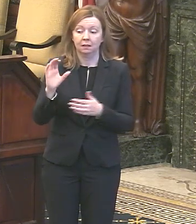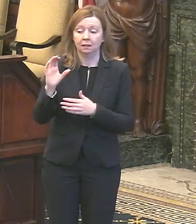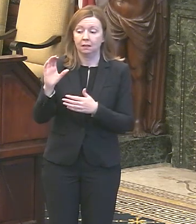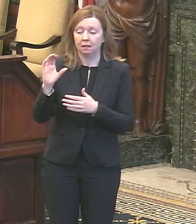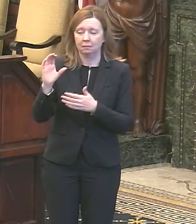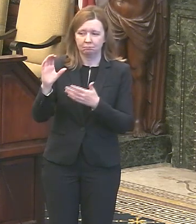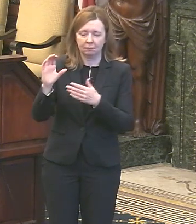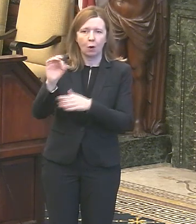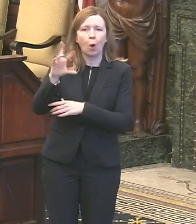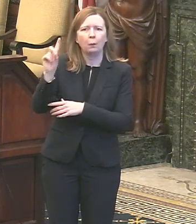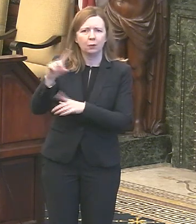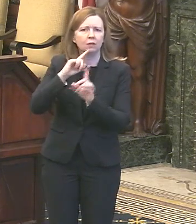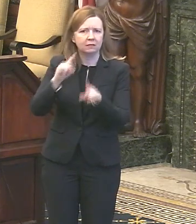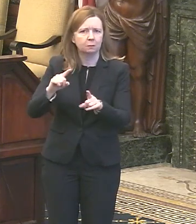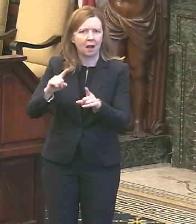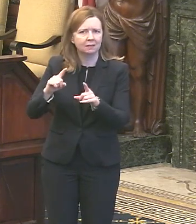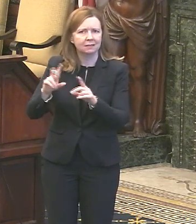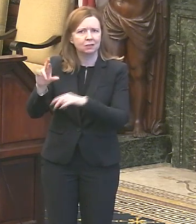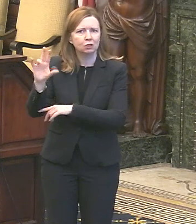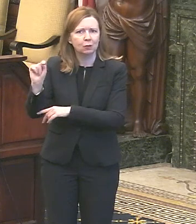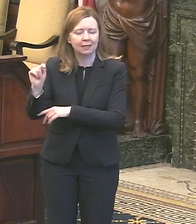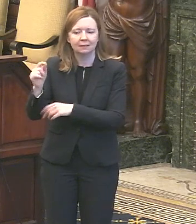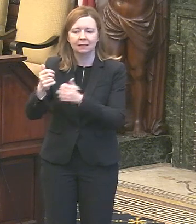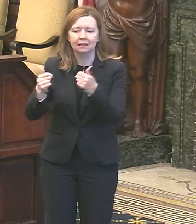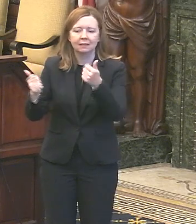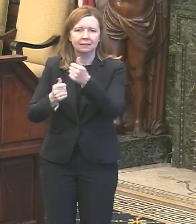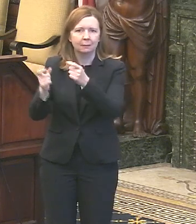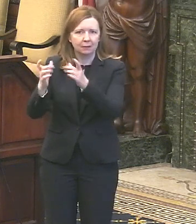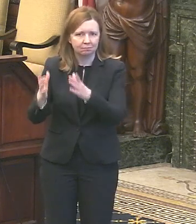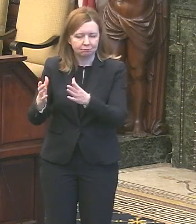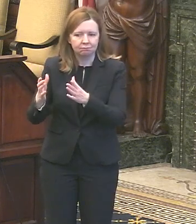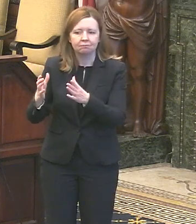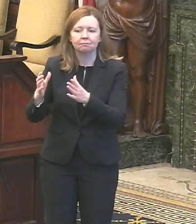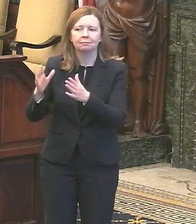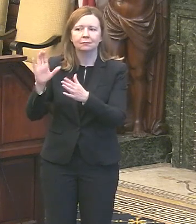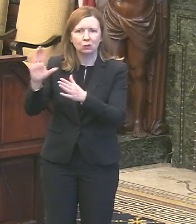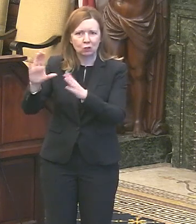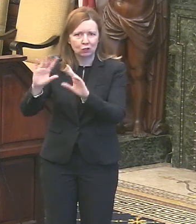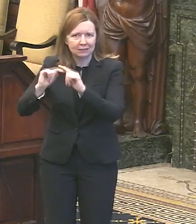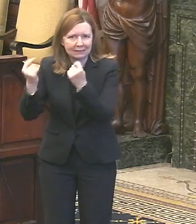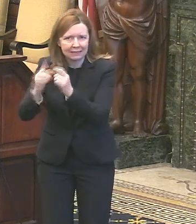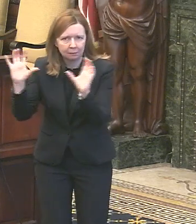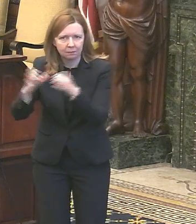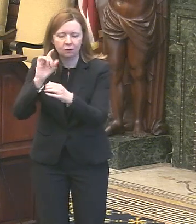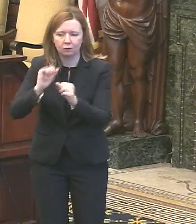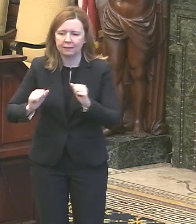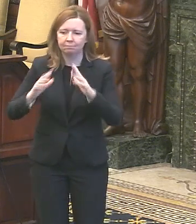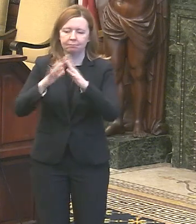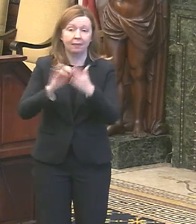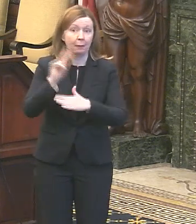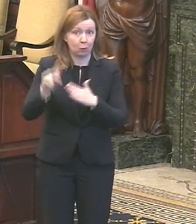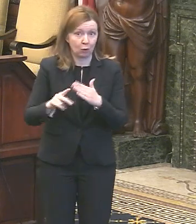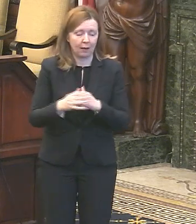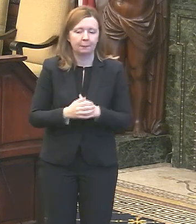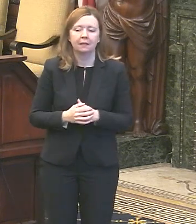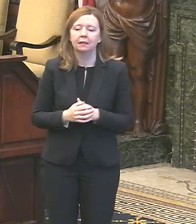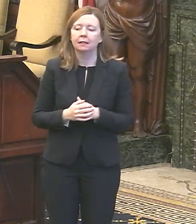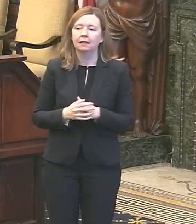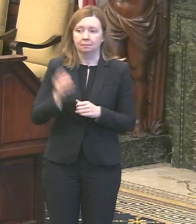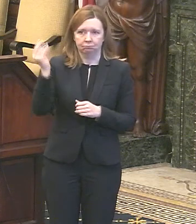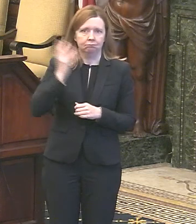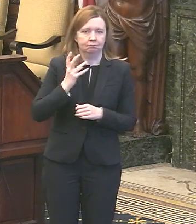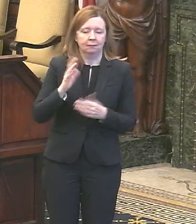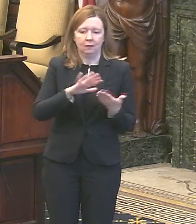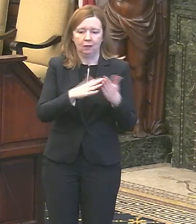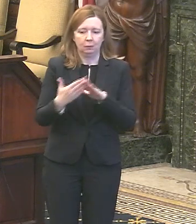response unit and Deputy Managing Director Joanna Oteri Cruz and her team for putting that program together. And as I'm told,